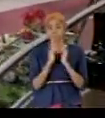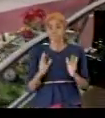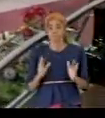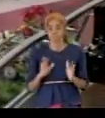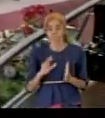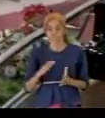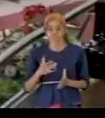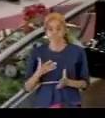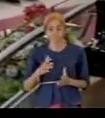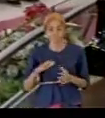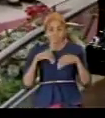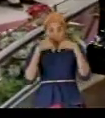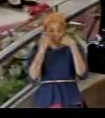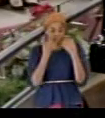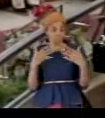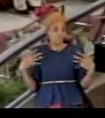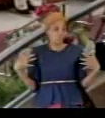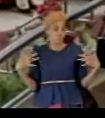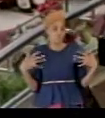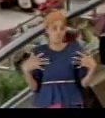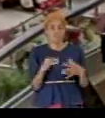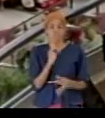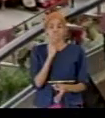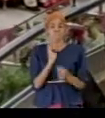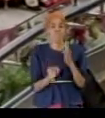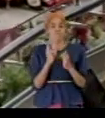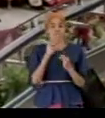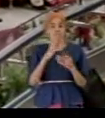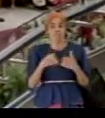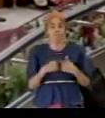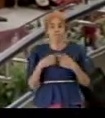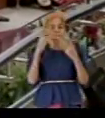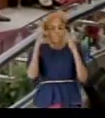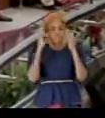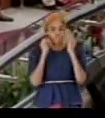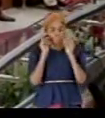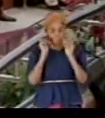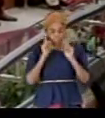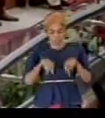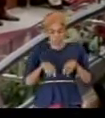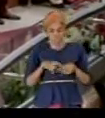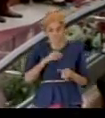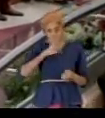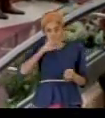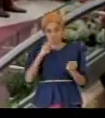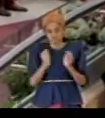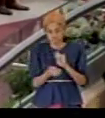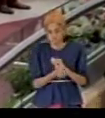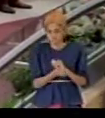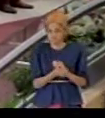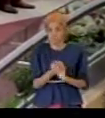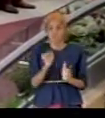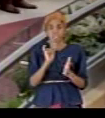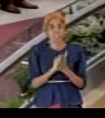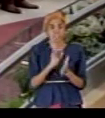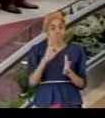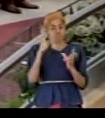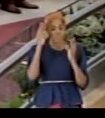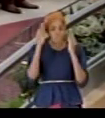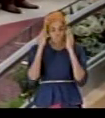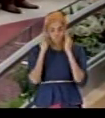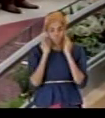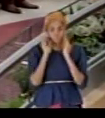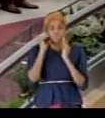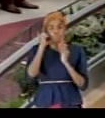If you have experienced personal transformation, that your experience will make you not to